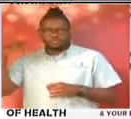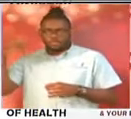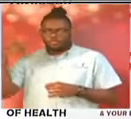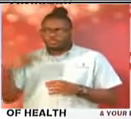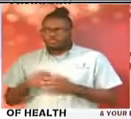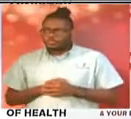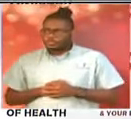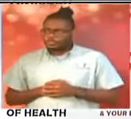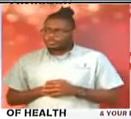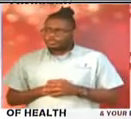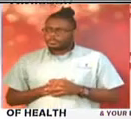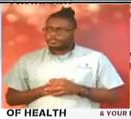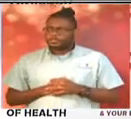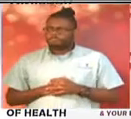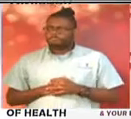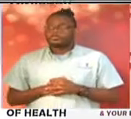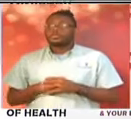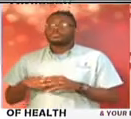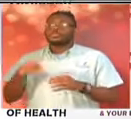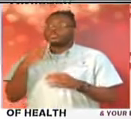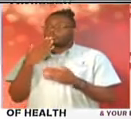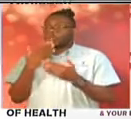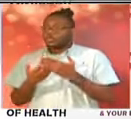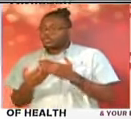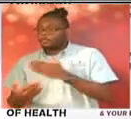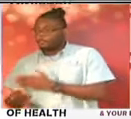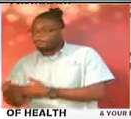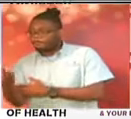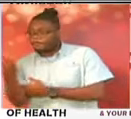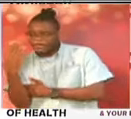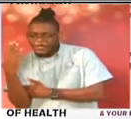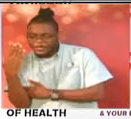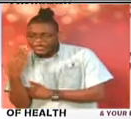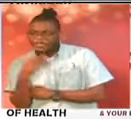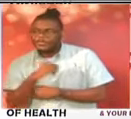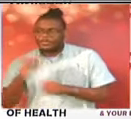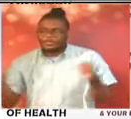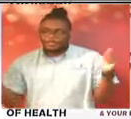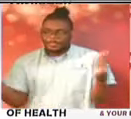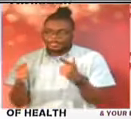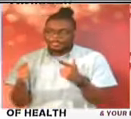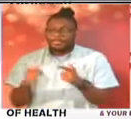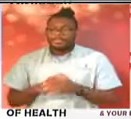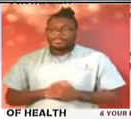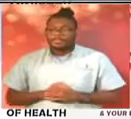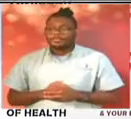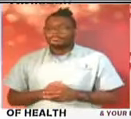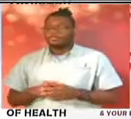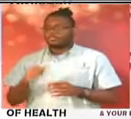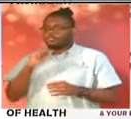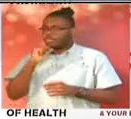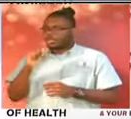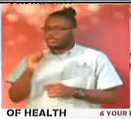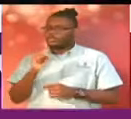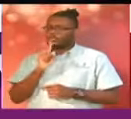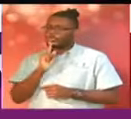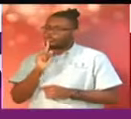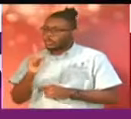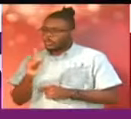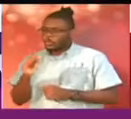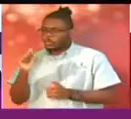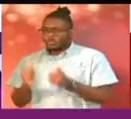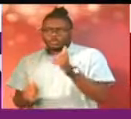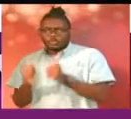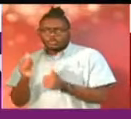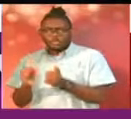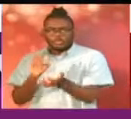to all of you. Whitfield Turner from I-95.5. I'm not sure which of the doctors would take my